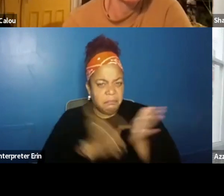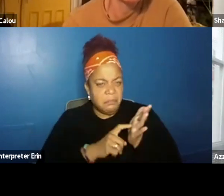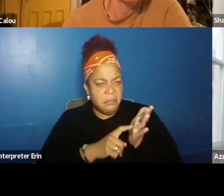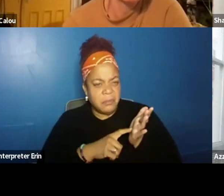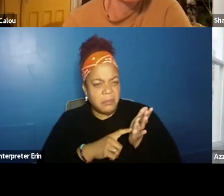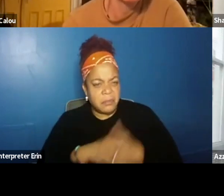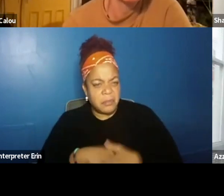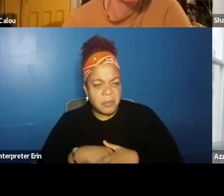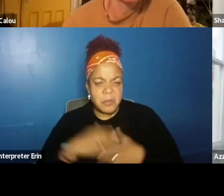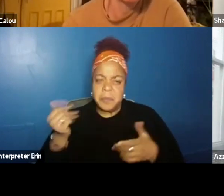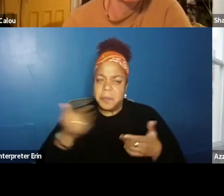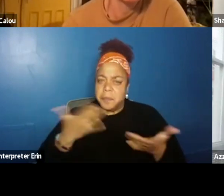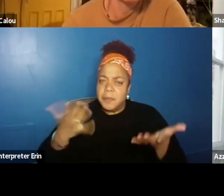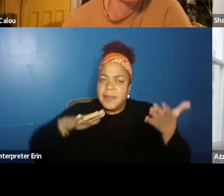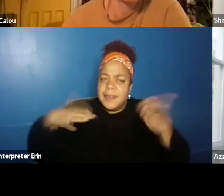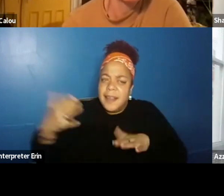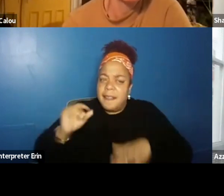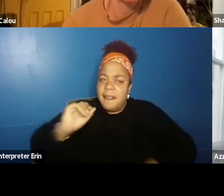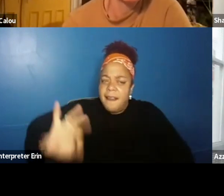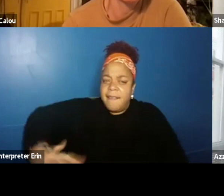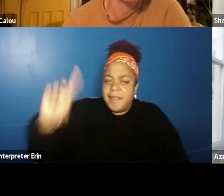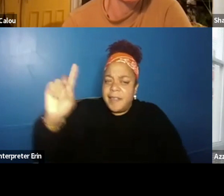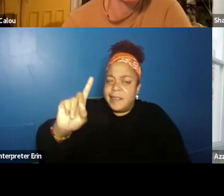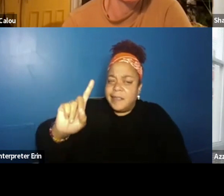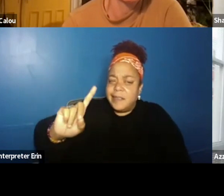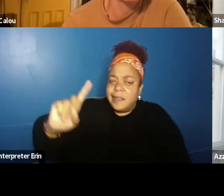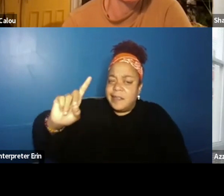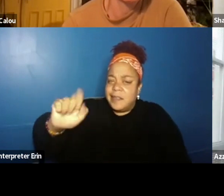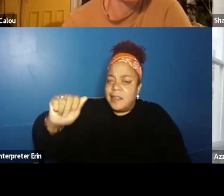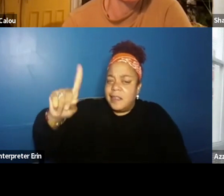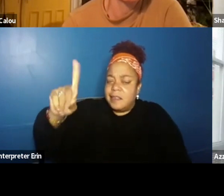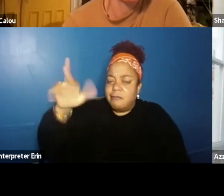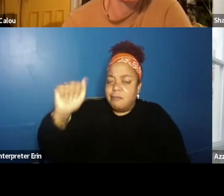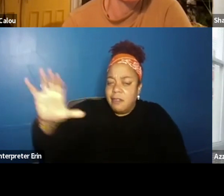Campbell in our city and in our country. These are all Black people.